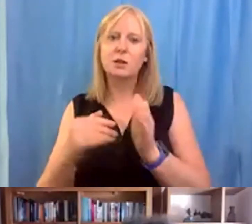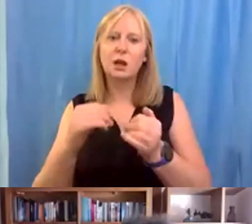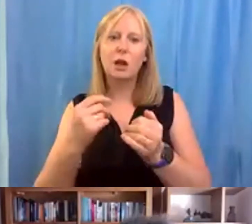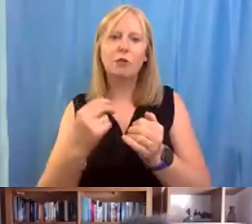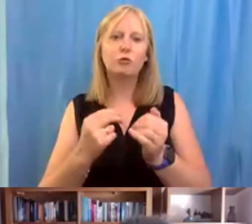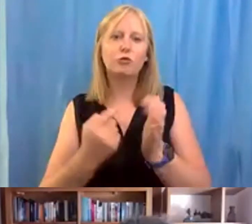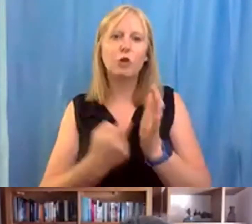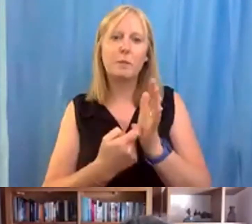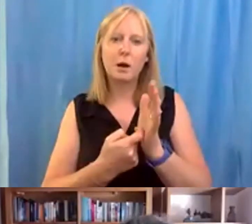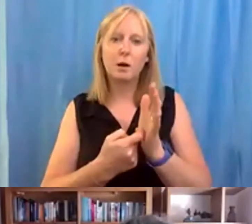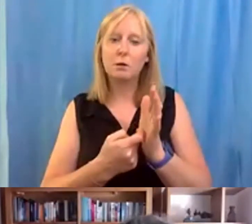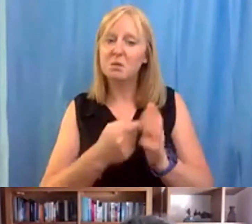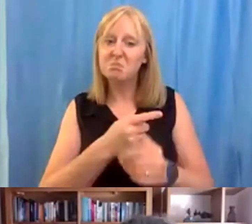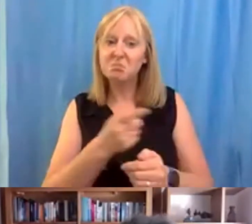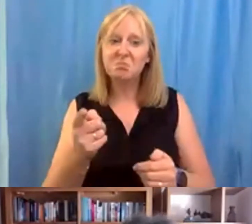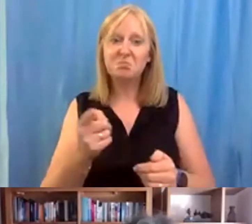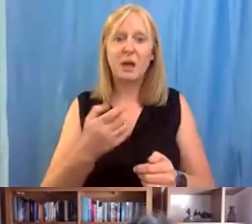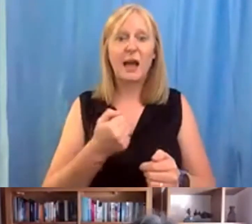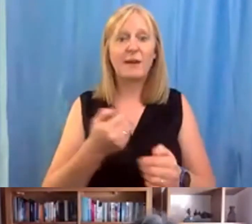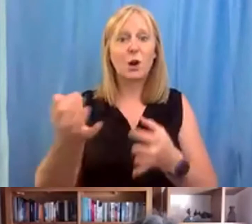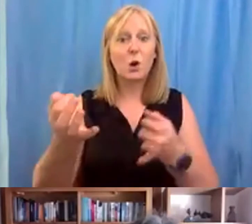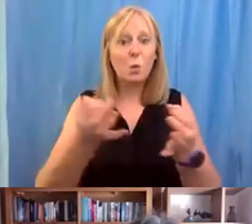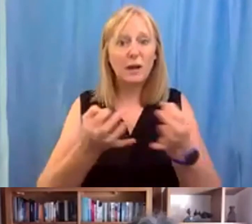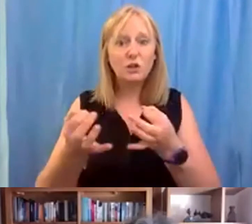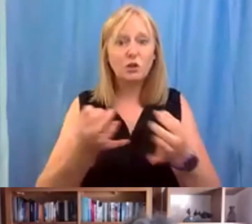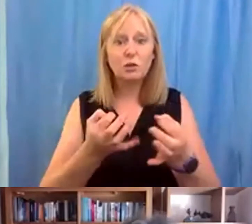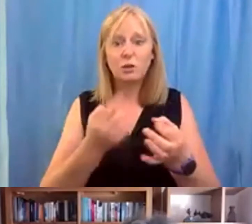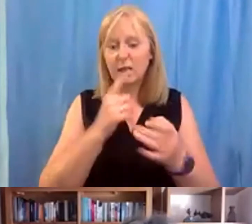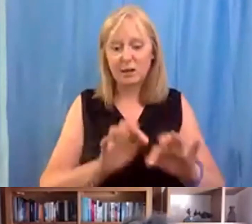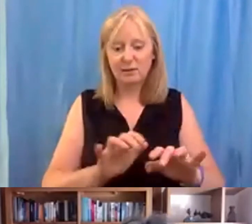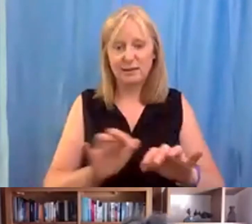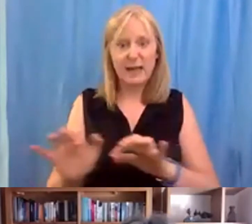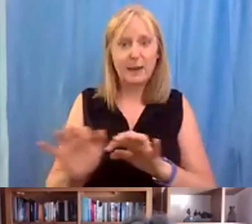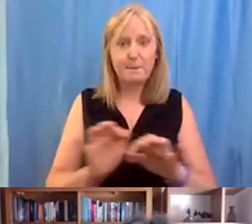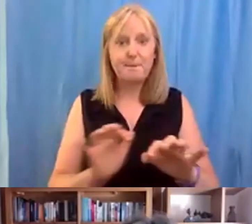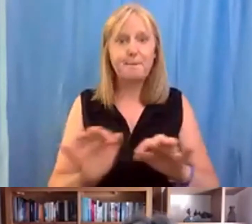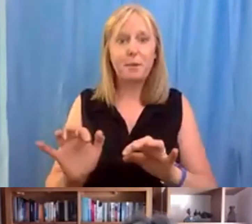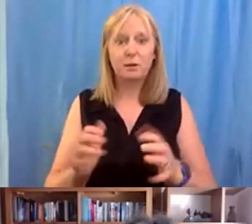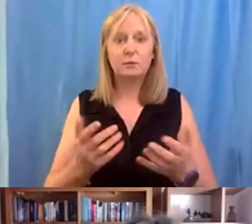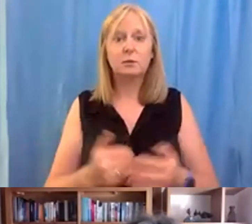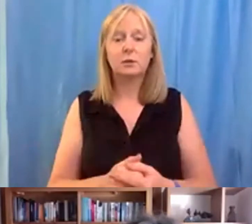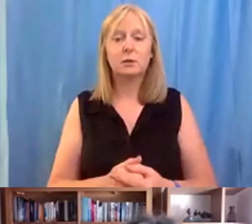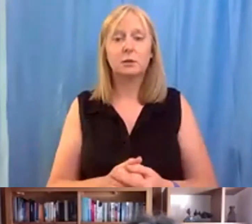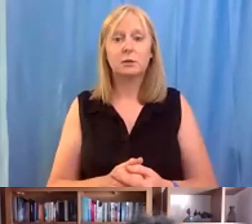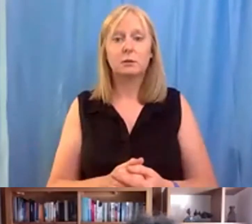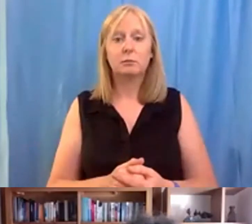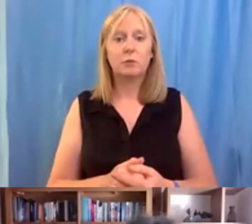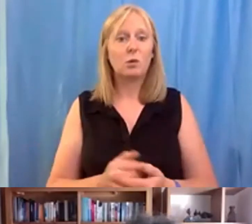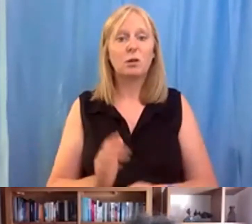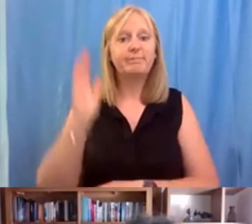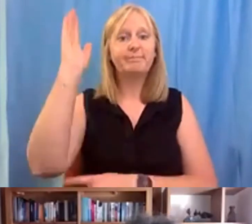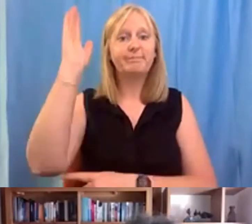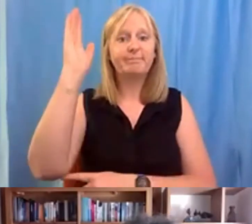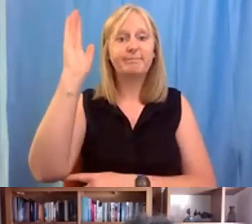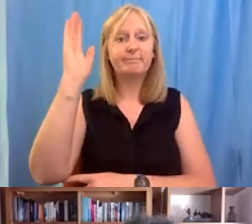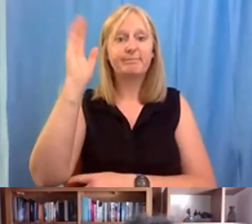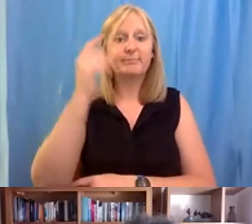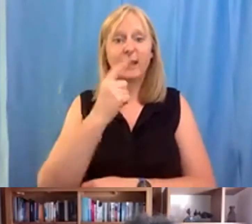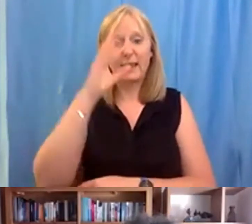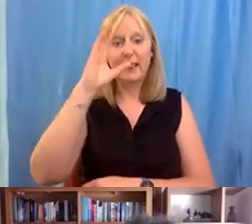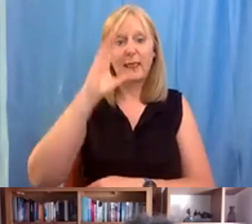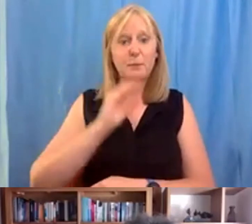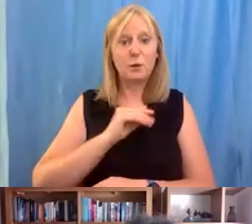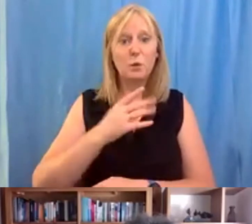have any questions, you can either pop them into the chat box or raise your hand and let me know that you're